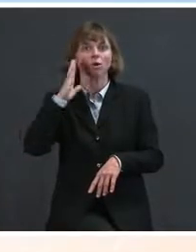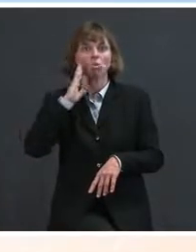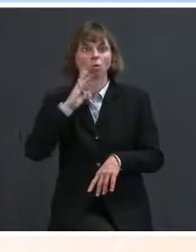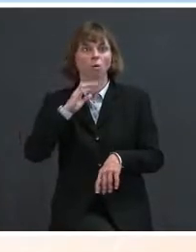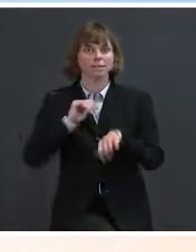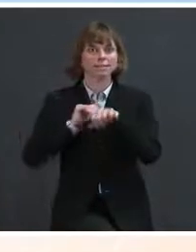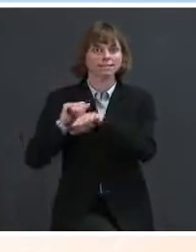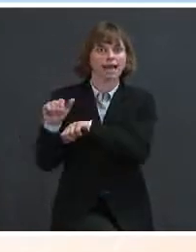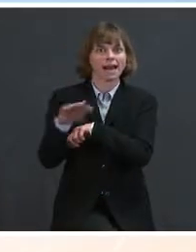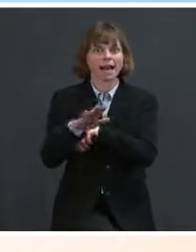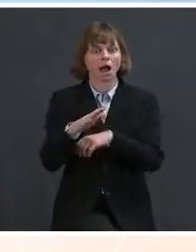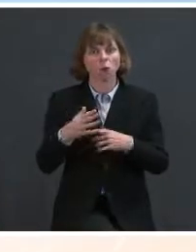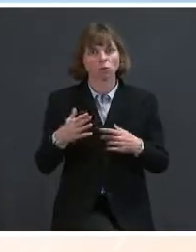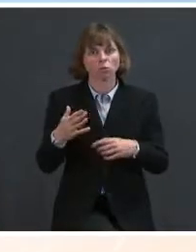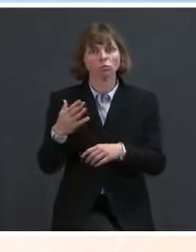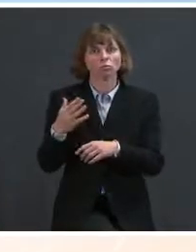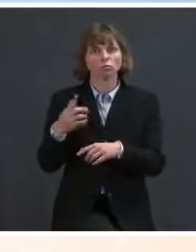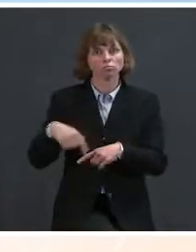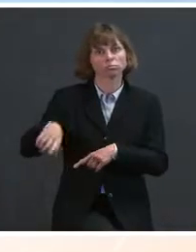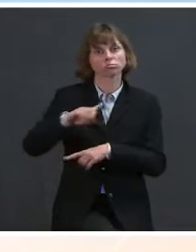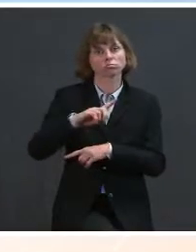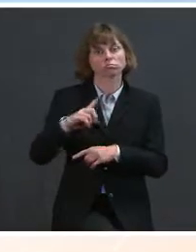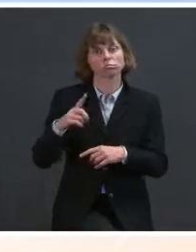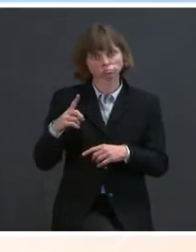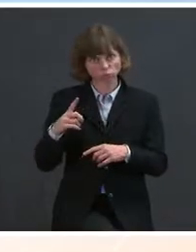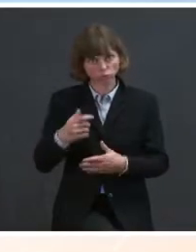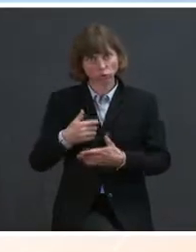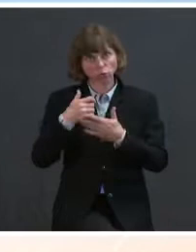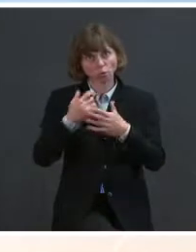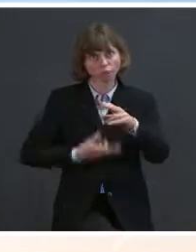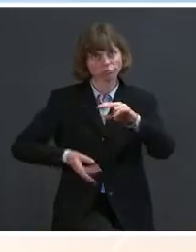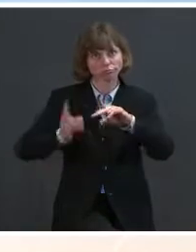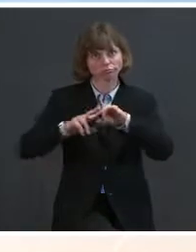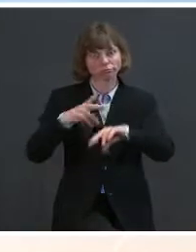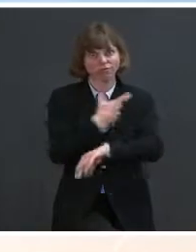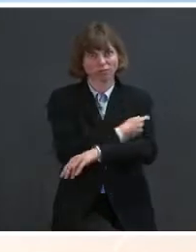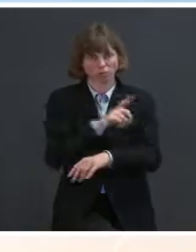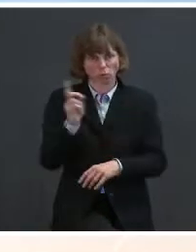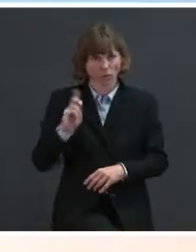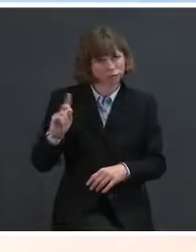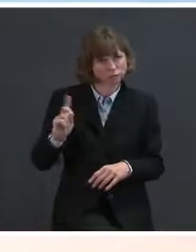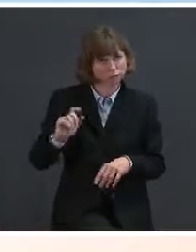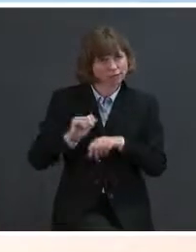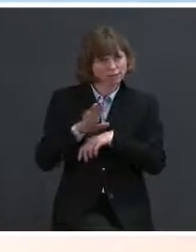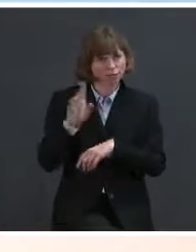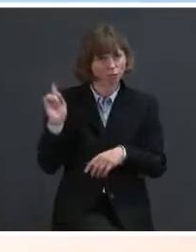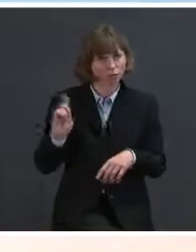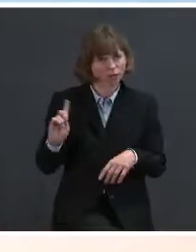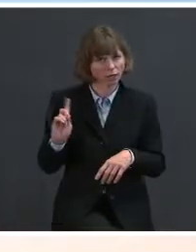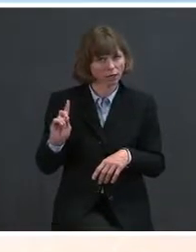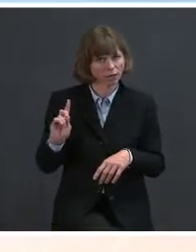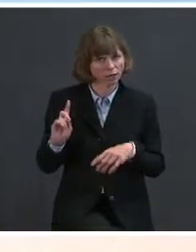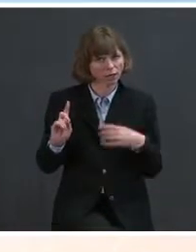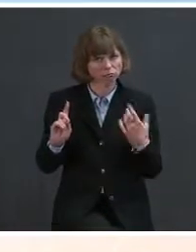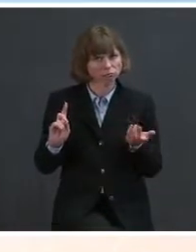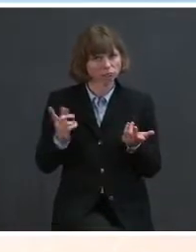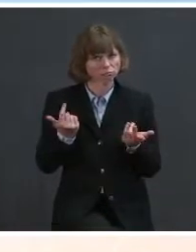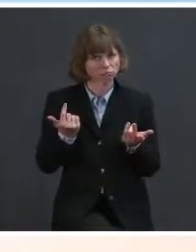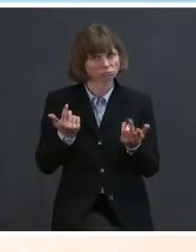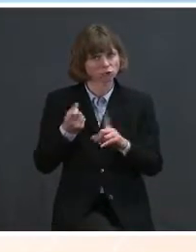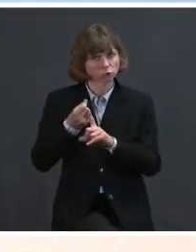it been determined where they are going? Is it to help at vaccination centers, mega sites? Can you talk more about the deployment of those